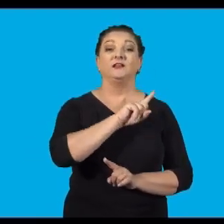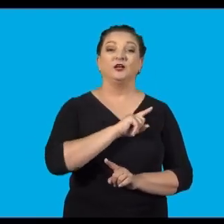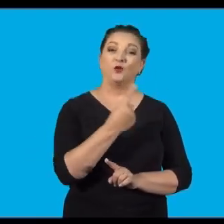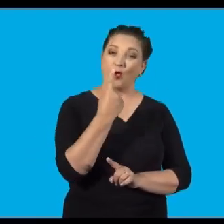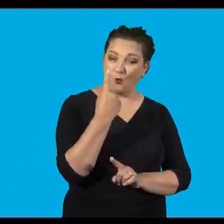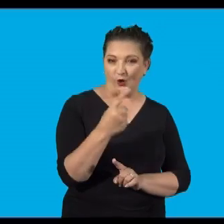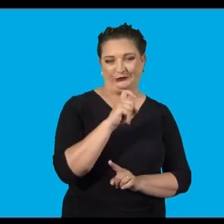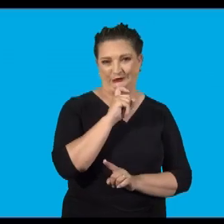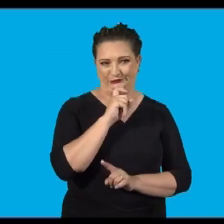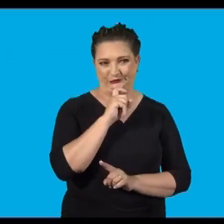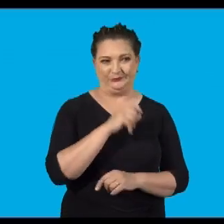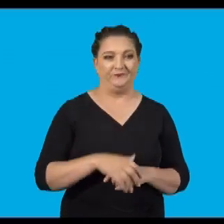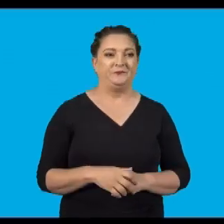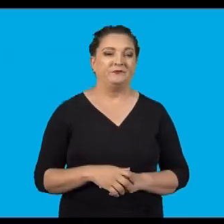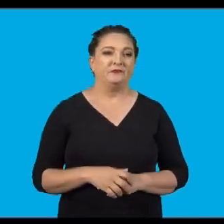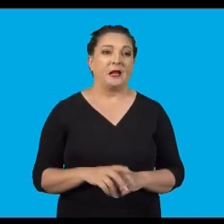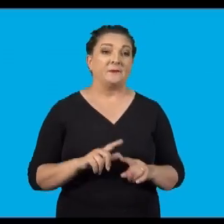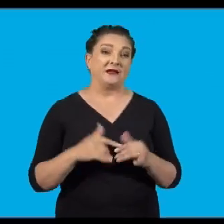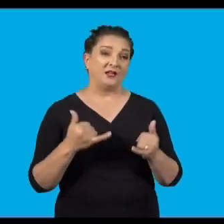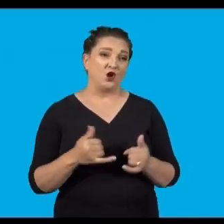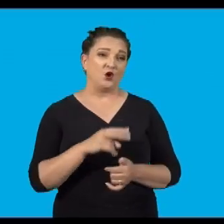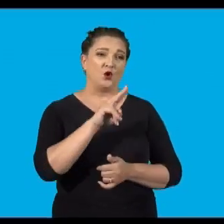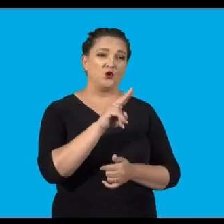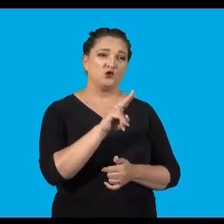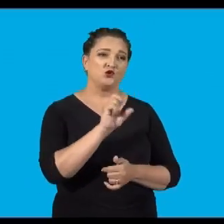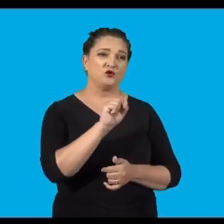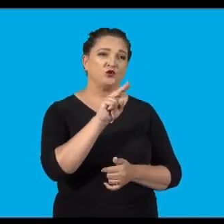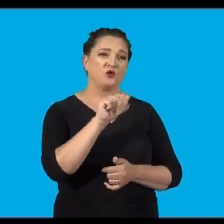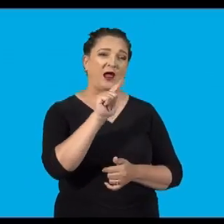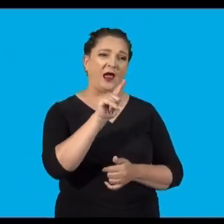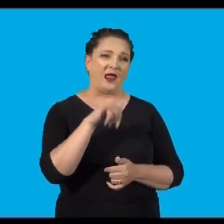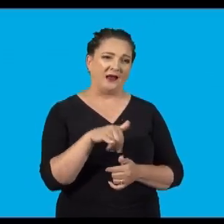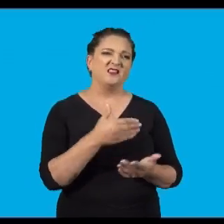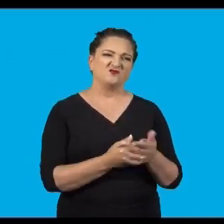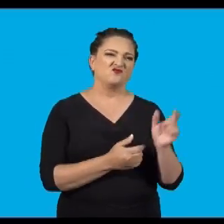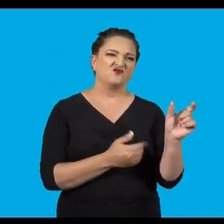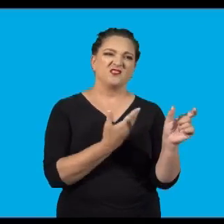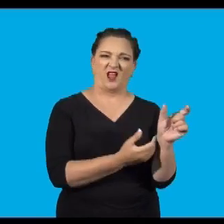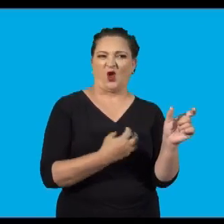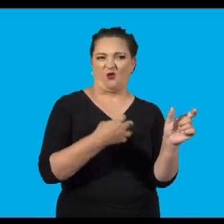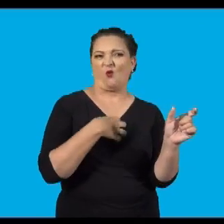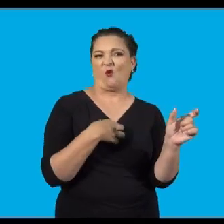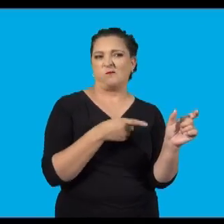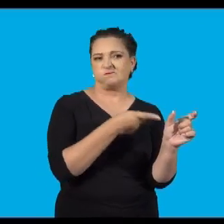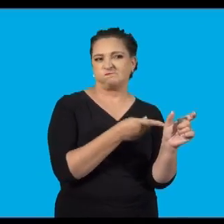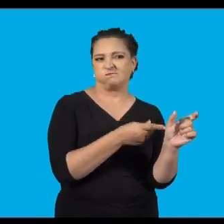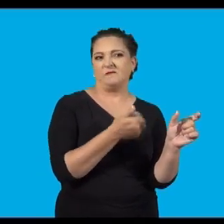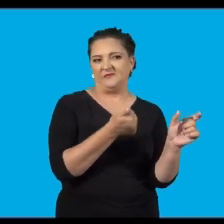are only using a single consonant. Usually a word that can stand on its own gets a suffix able, as